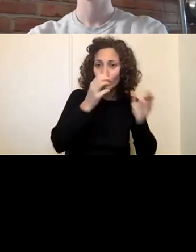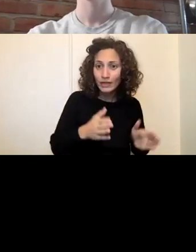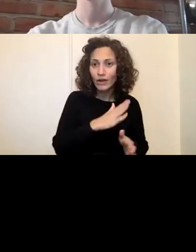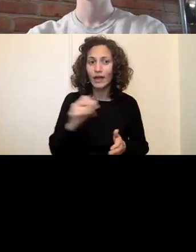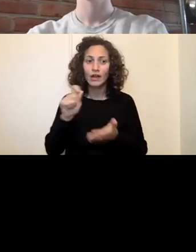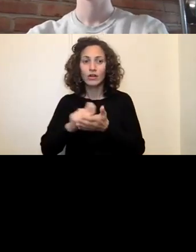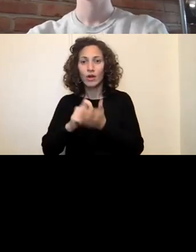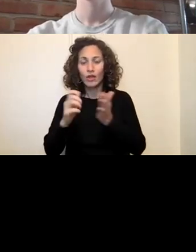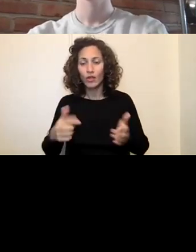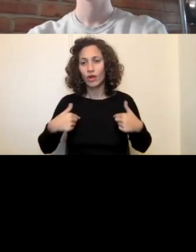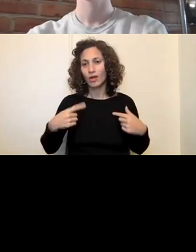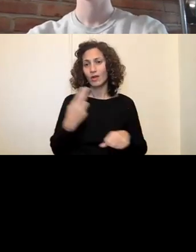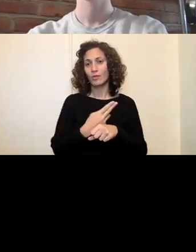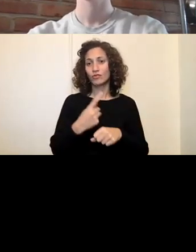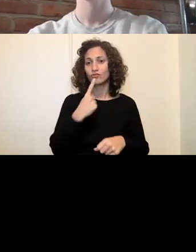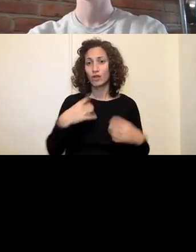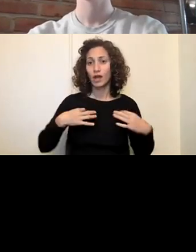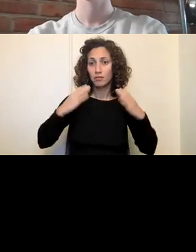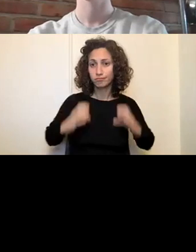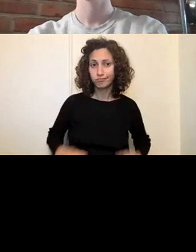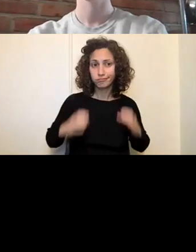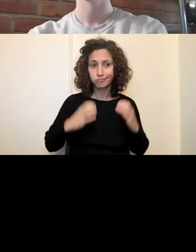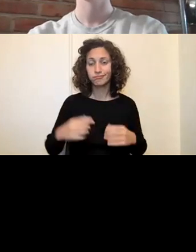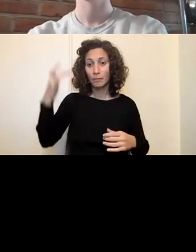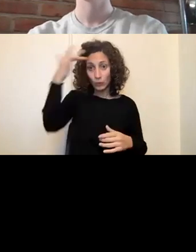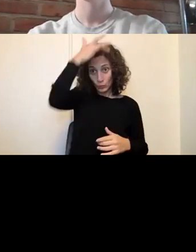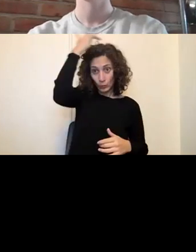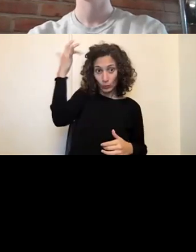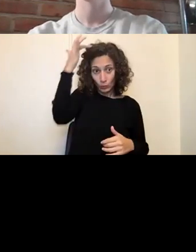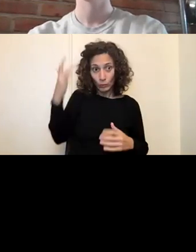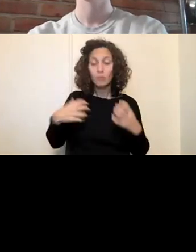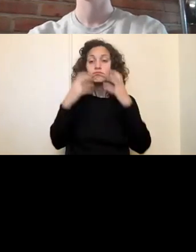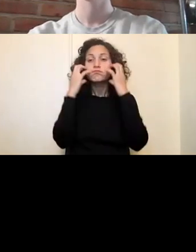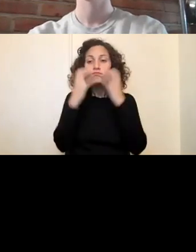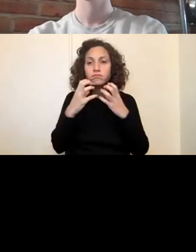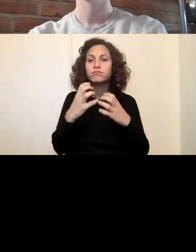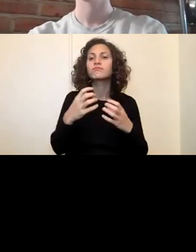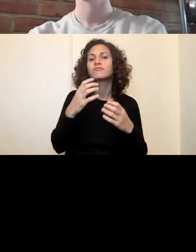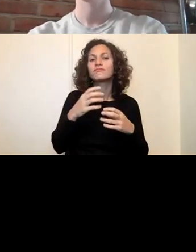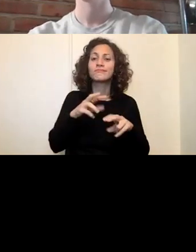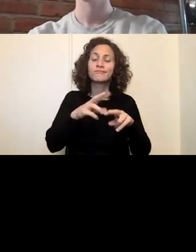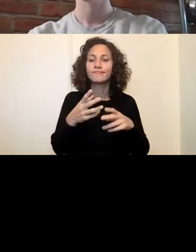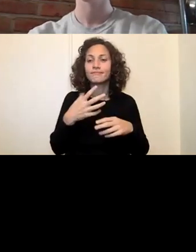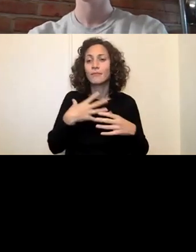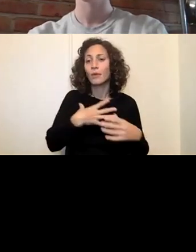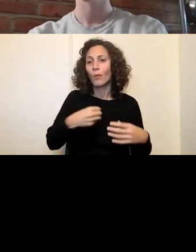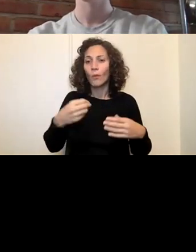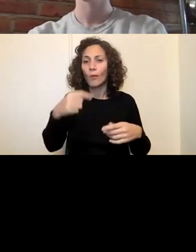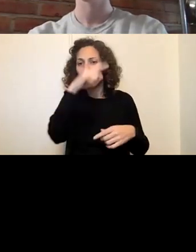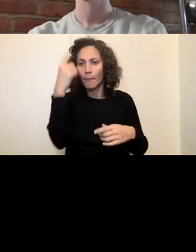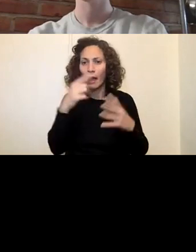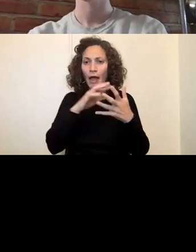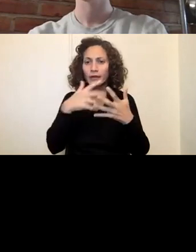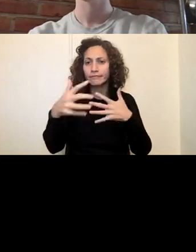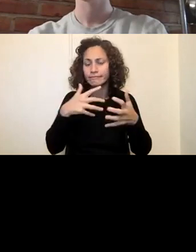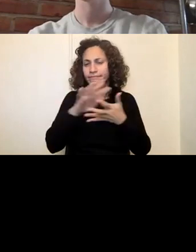wearing a red sweater today. I've got a bald head and salt and pepper beard, and I'm sitting on a beautiful gray couch with some pillows behind me. What sexuality